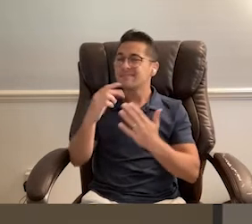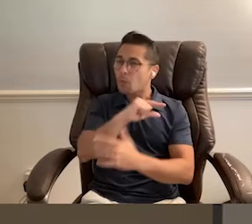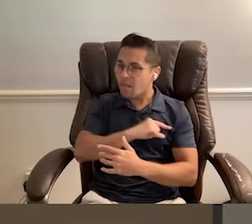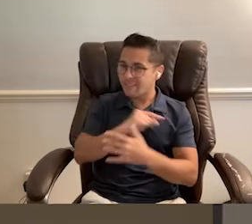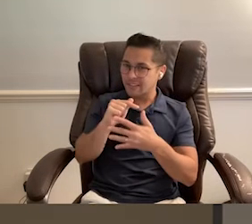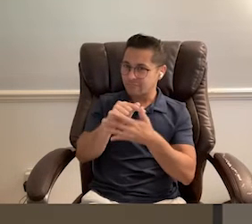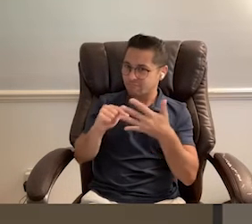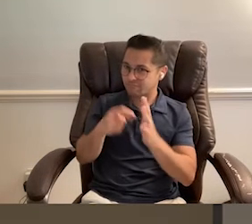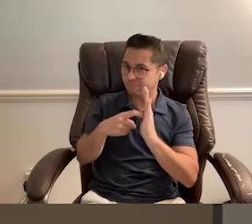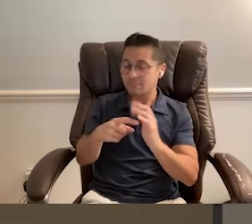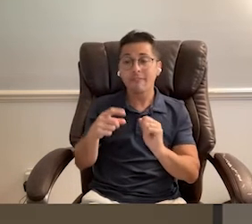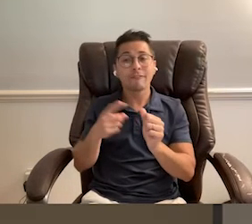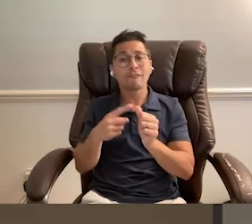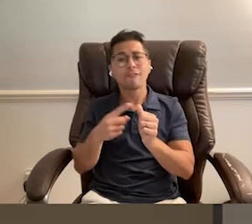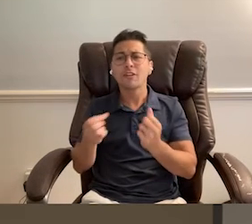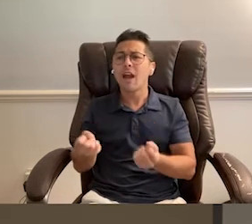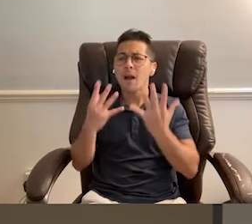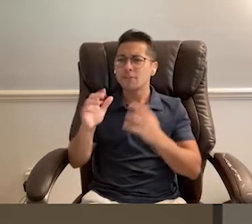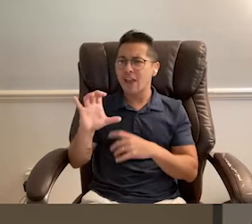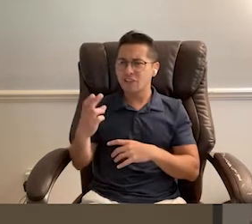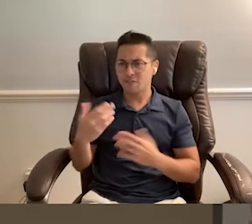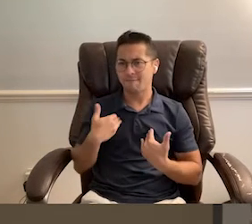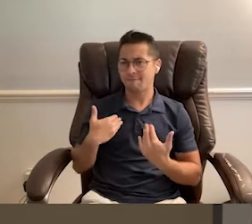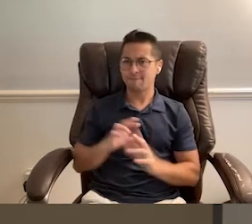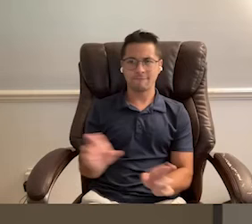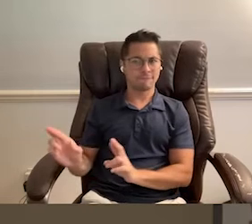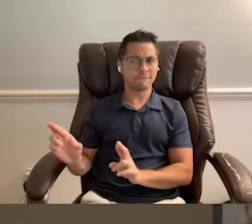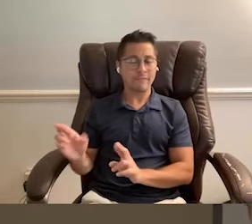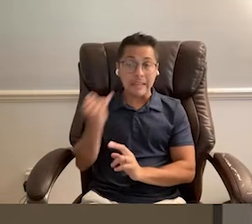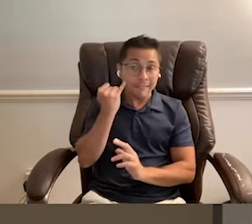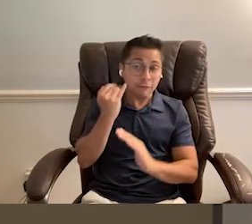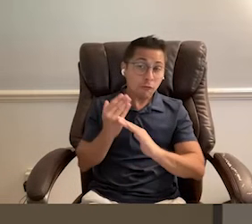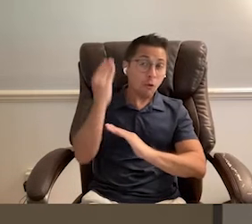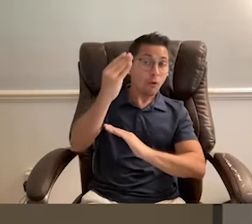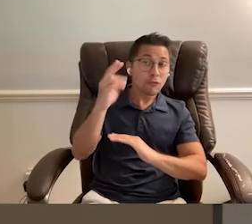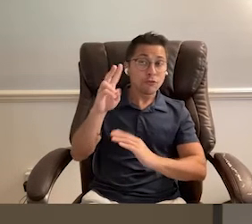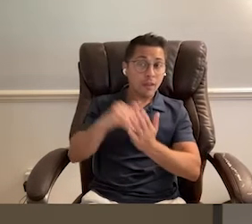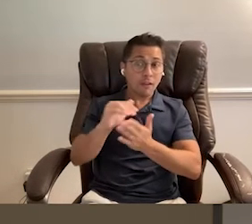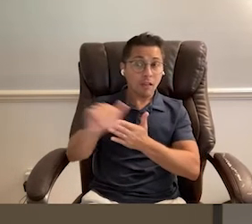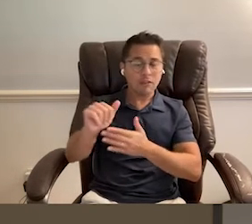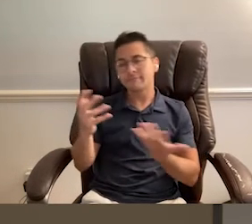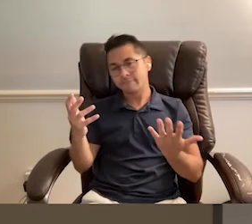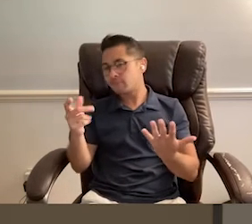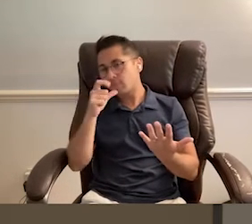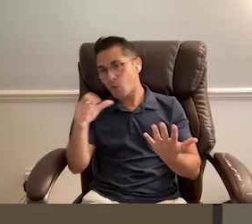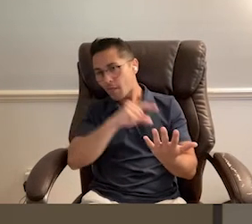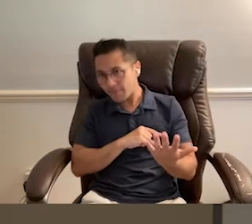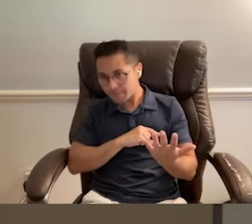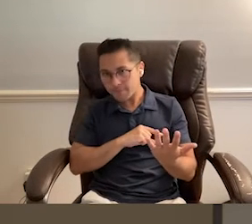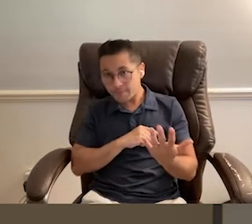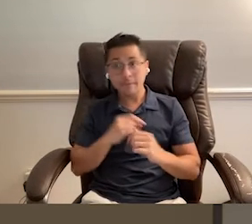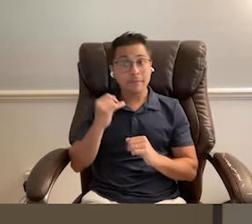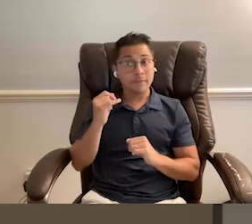much cash do you have on hand. If it's typically over $2,000, guess what? You don't qualify. The great thing is